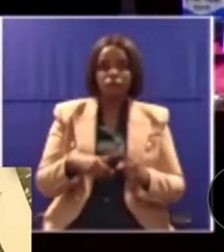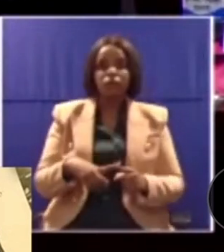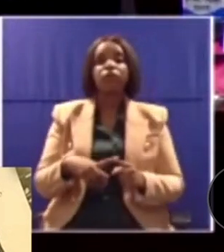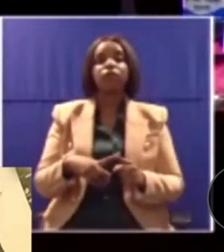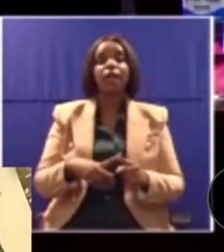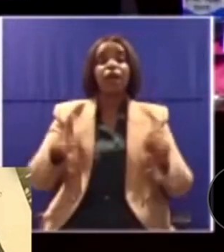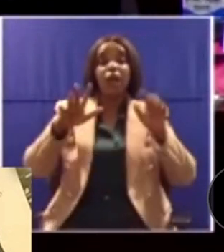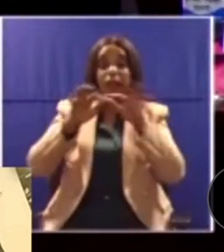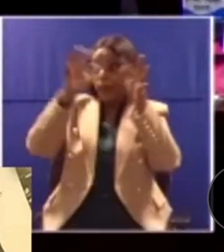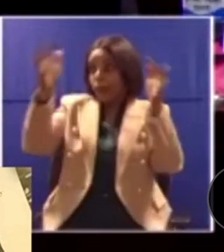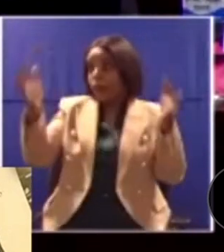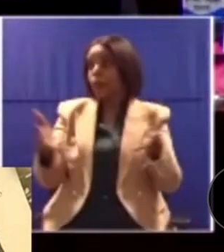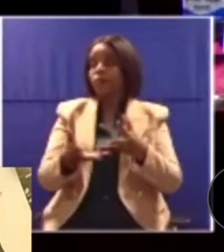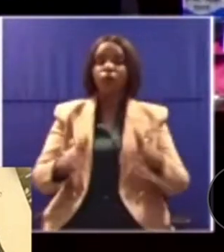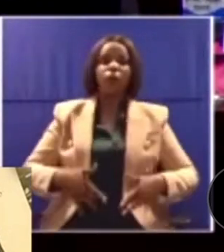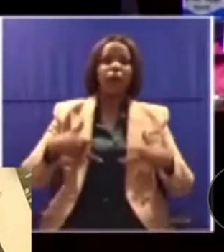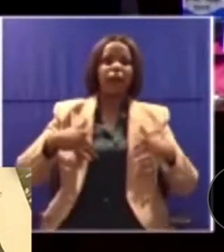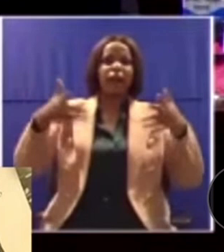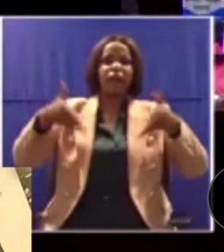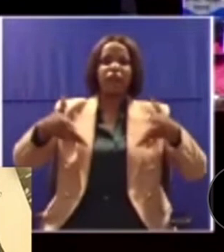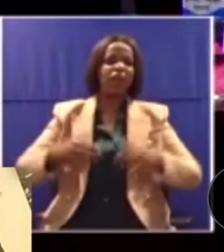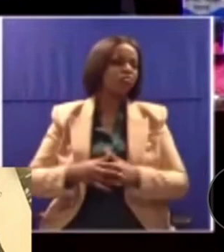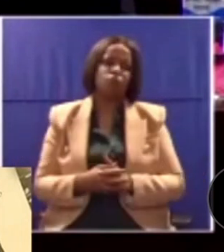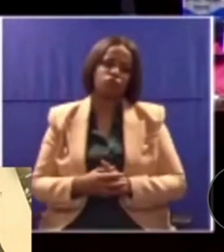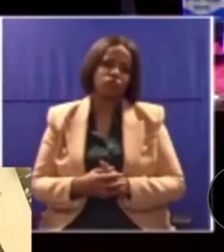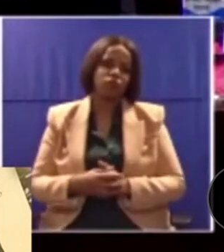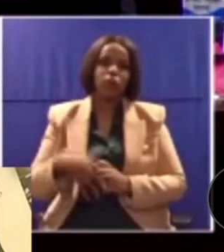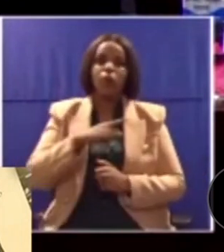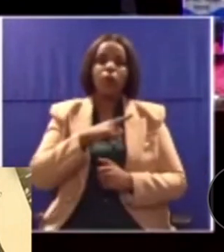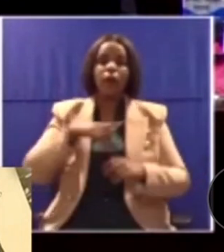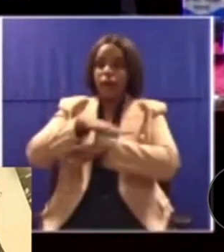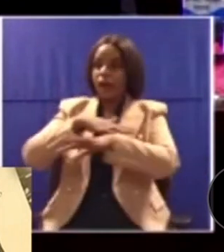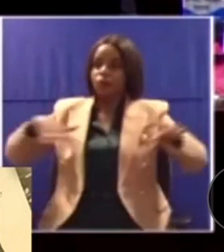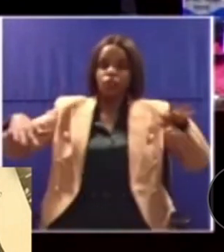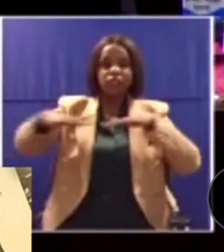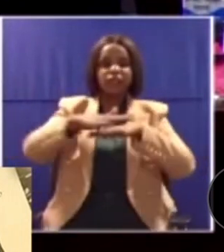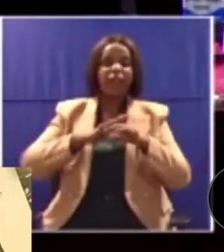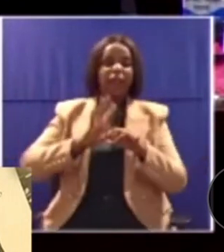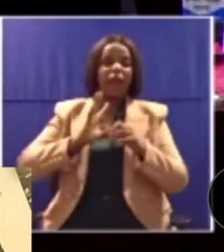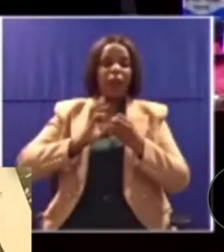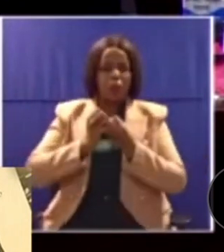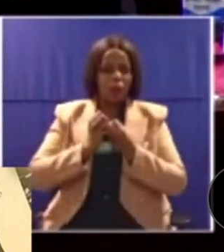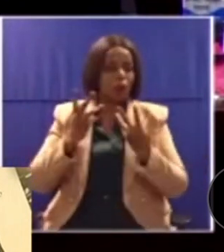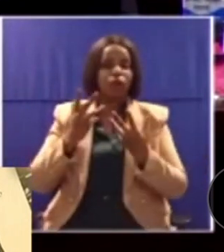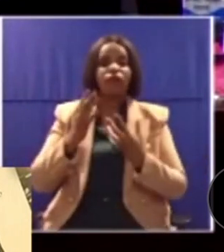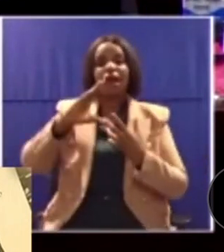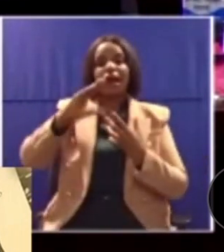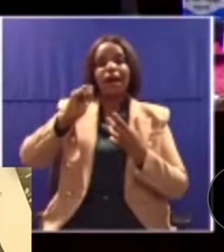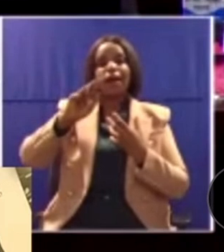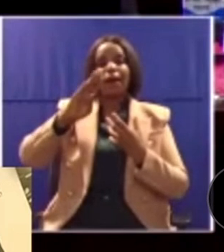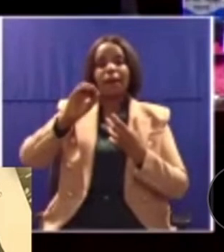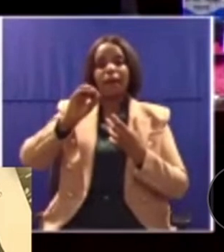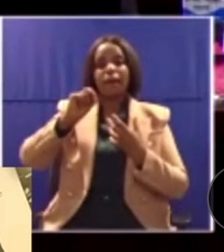place to live because of the lot of carbon in the air, in the atmosphere, and that was